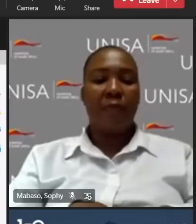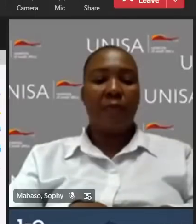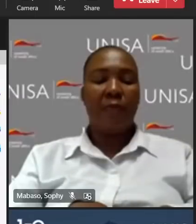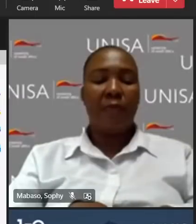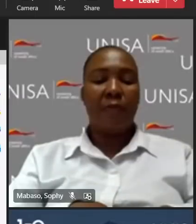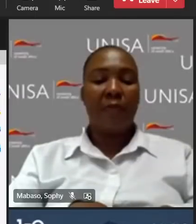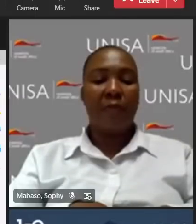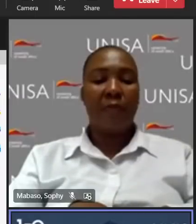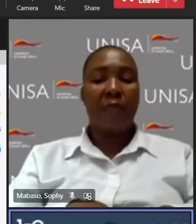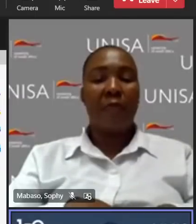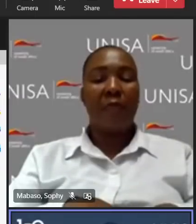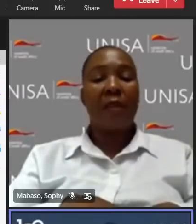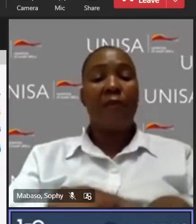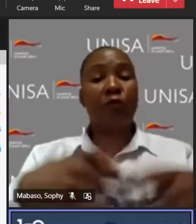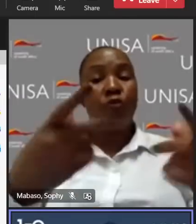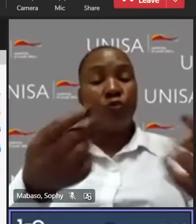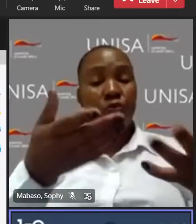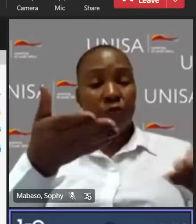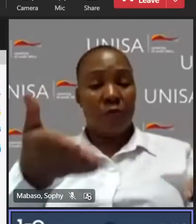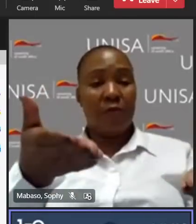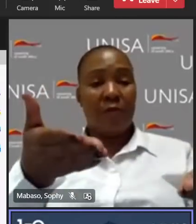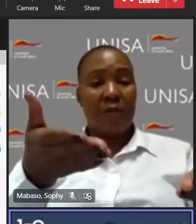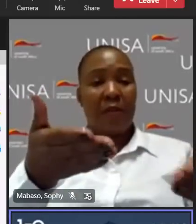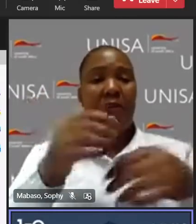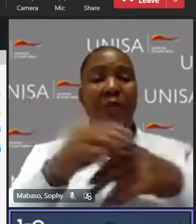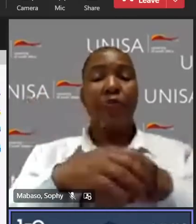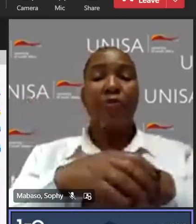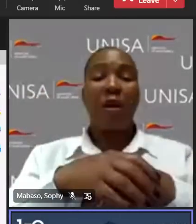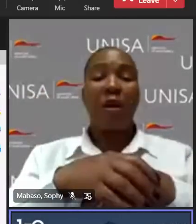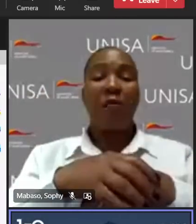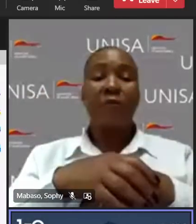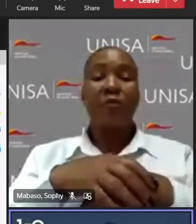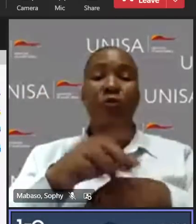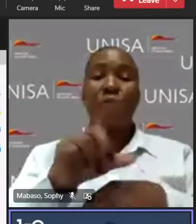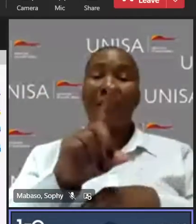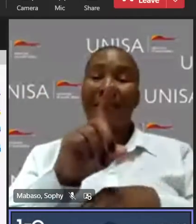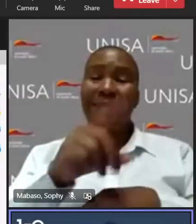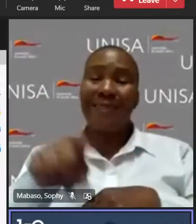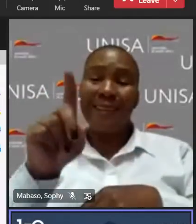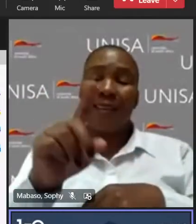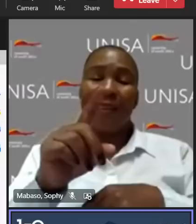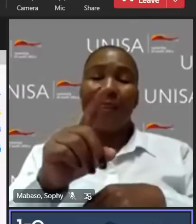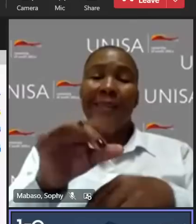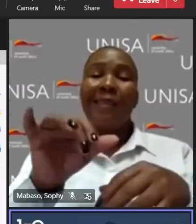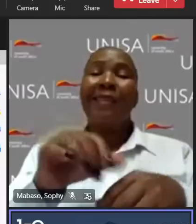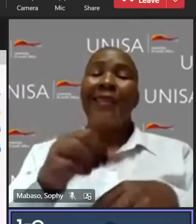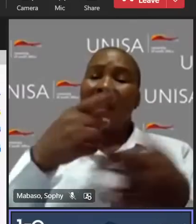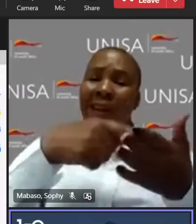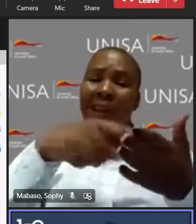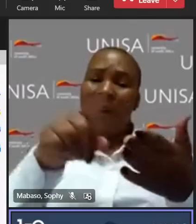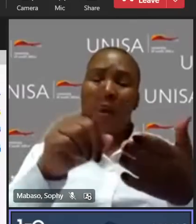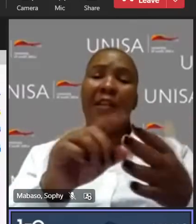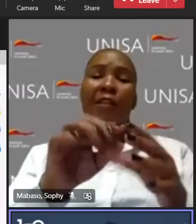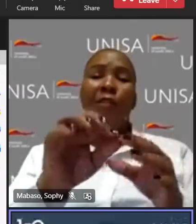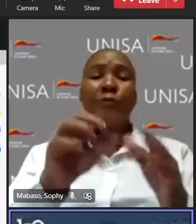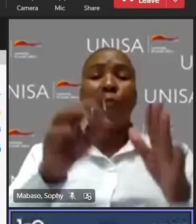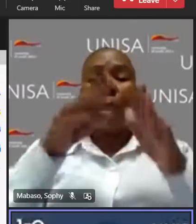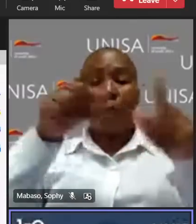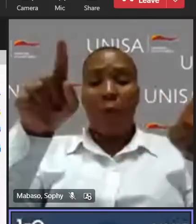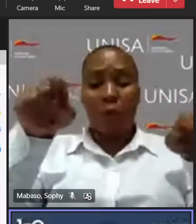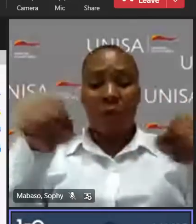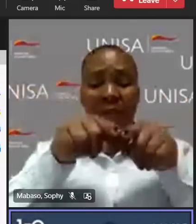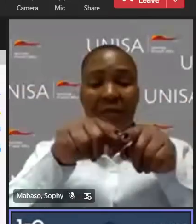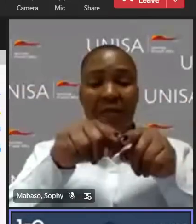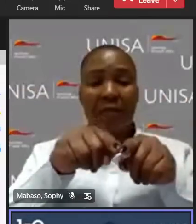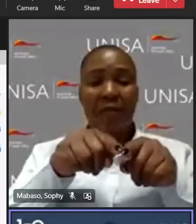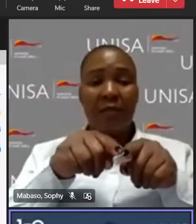If you do so, you have to tick the relevant box. If it's unticked, you will find that you